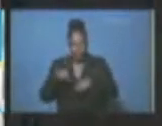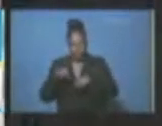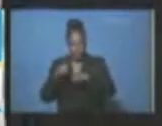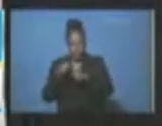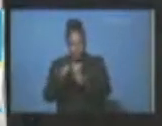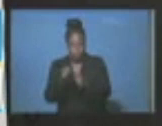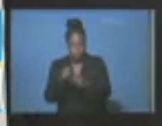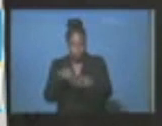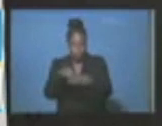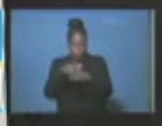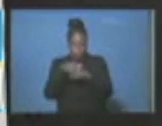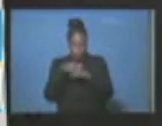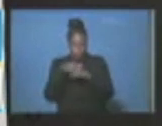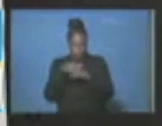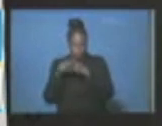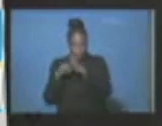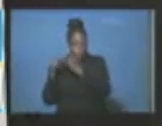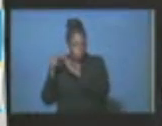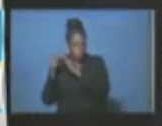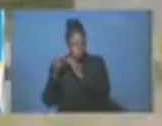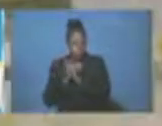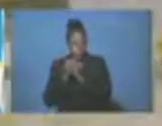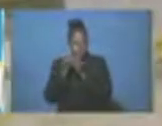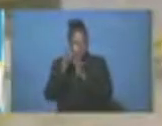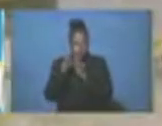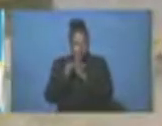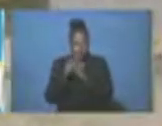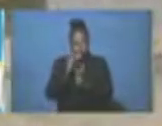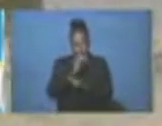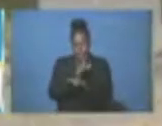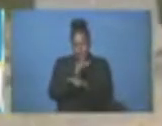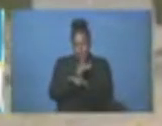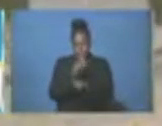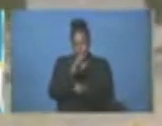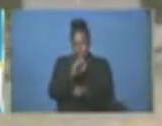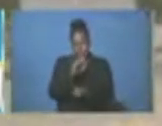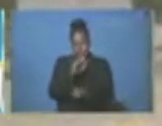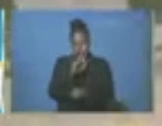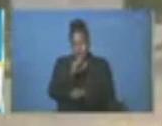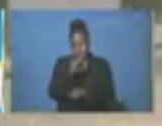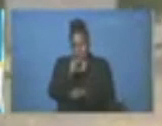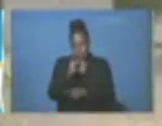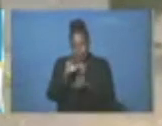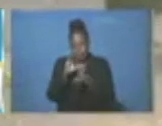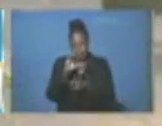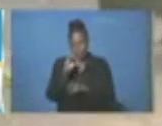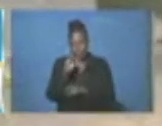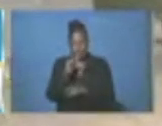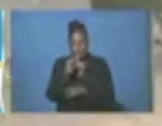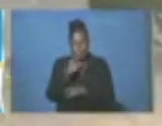16 days. The protests, organized by the Bahamas Federation of Labor, the Bahamas Taxi Cab Union, and the Progressive Liberal